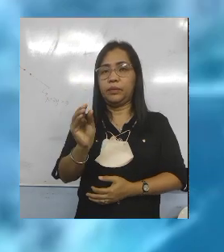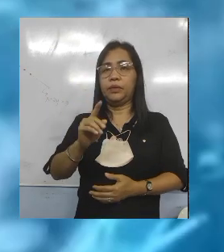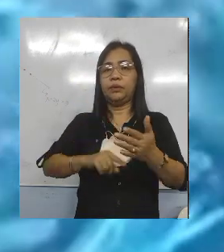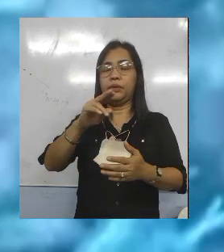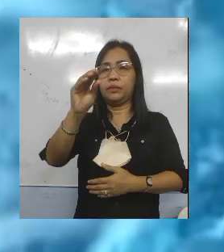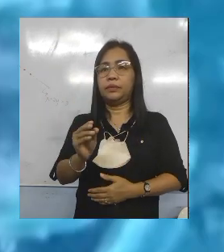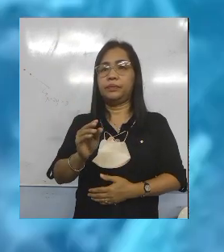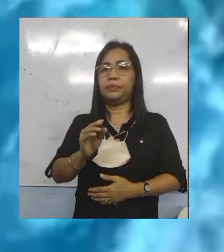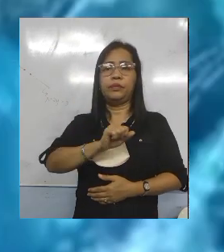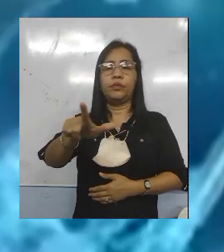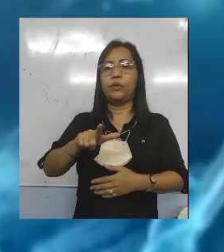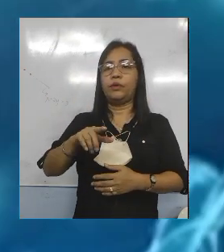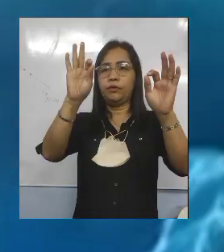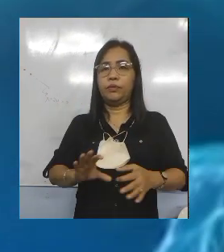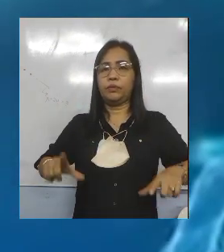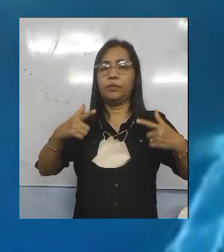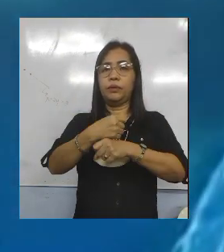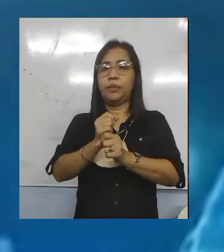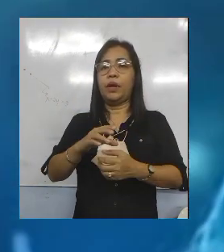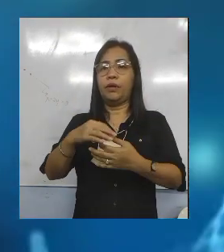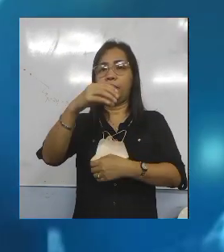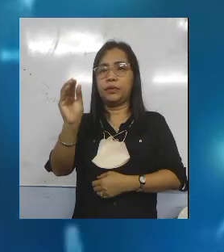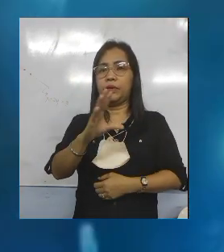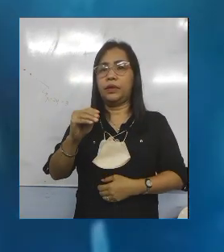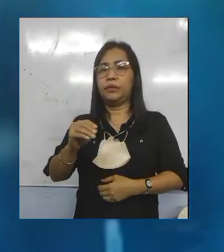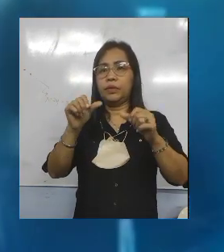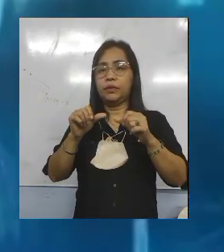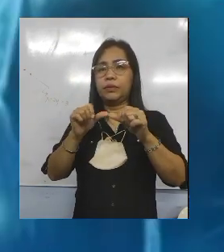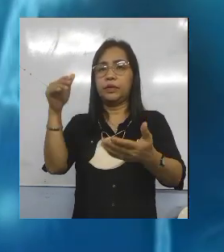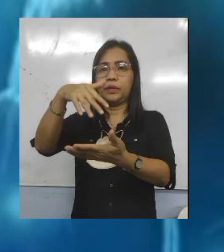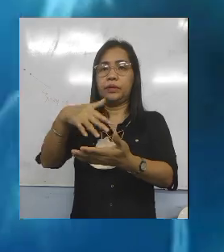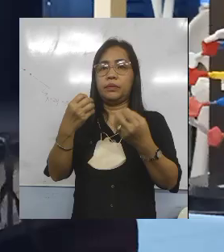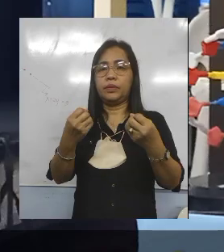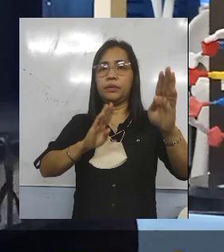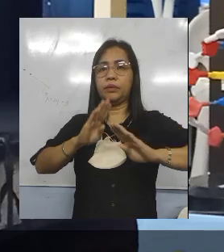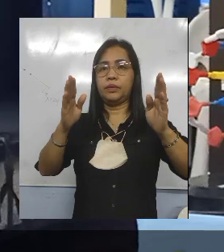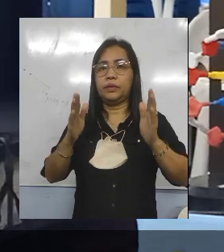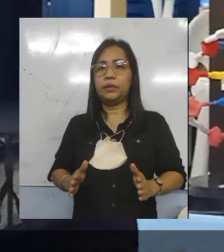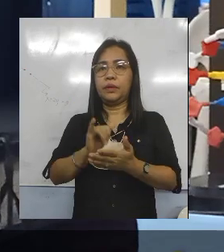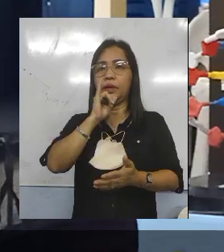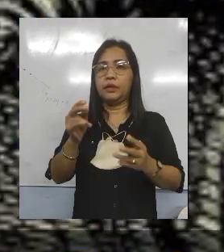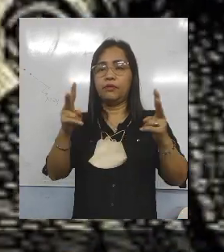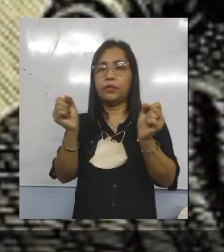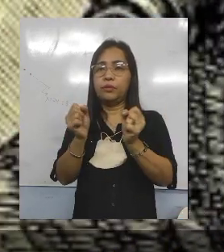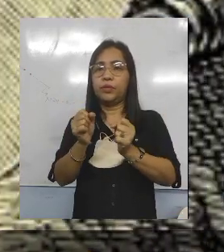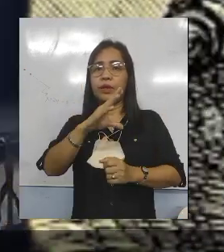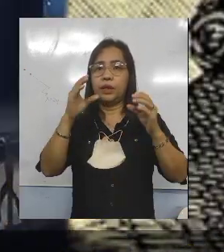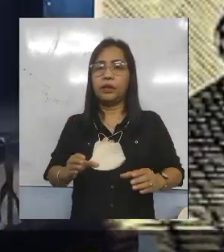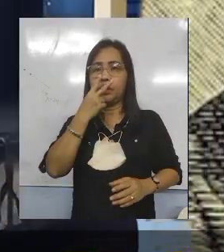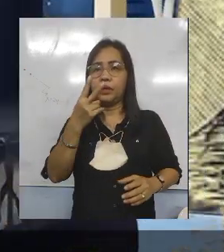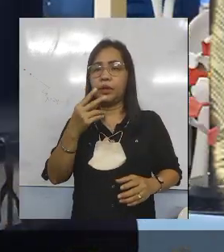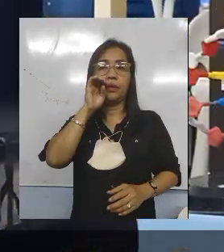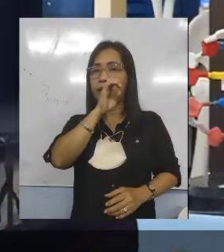by several biologists that is very small and cannot be seen by the naked eye. A microscope was invented